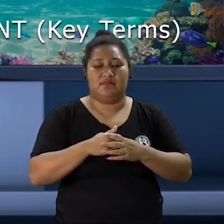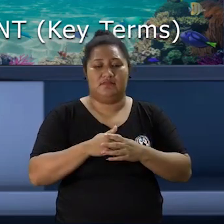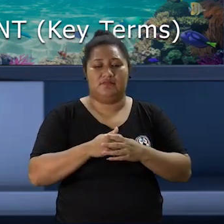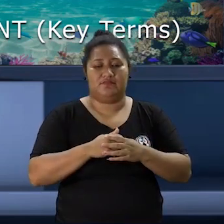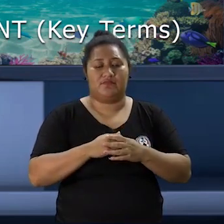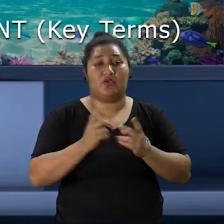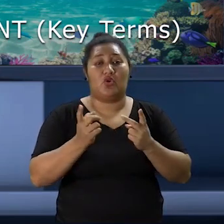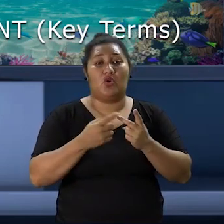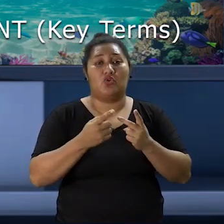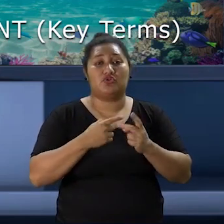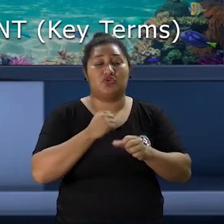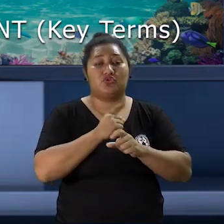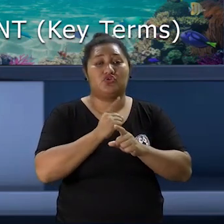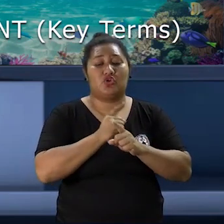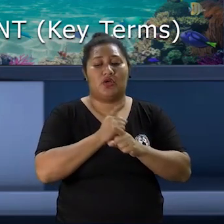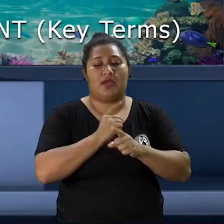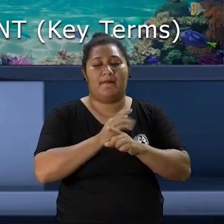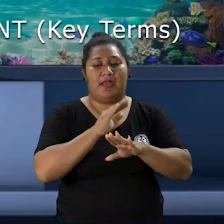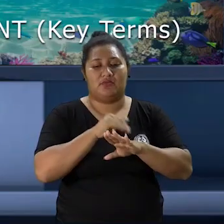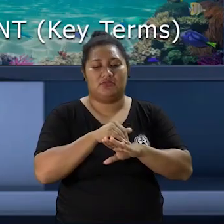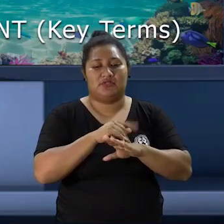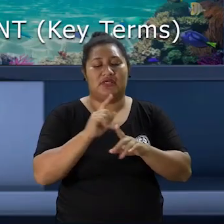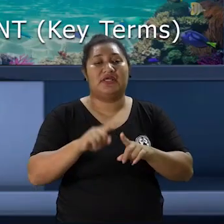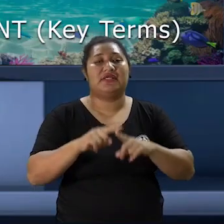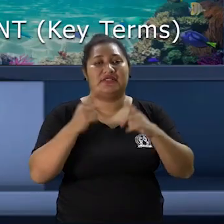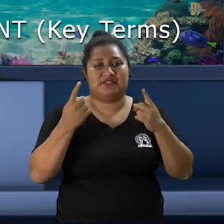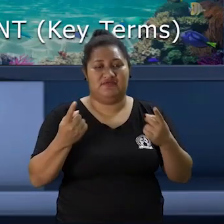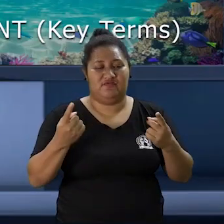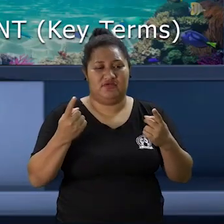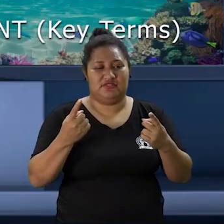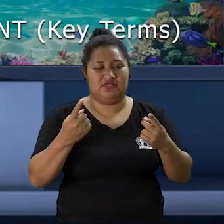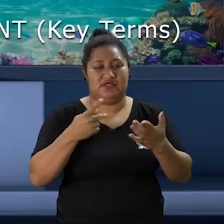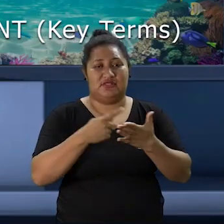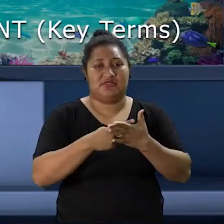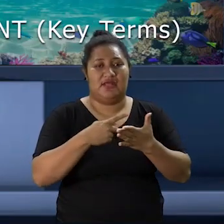we also talked about the different types of